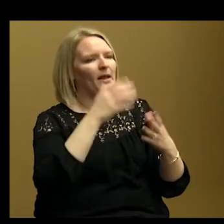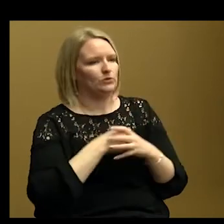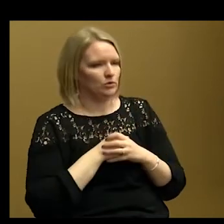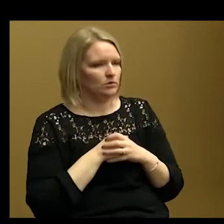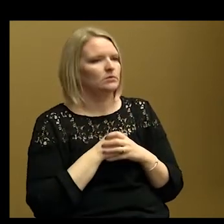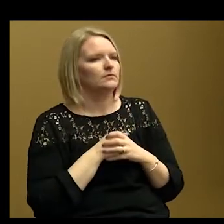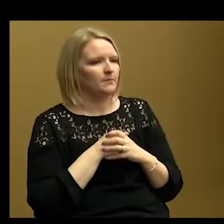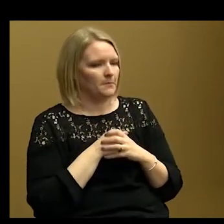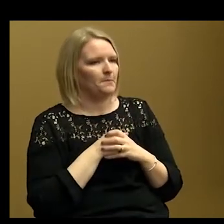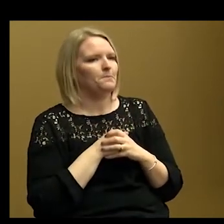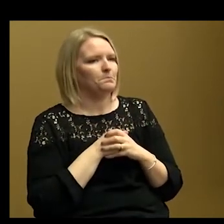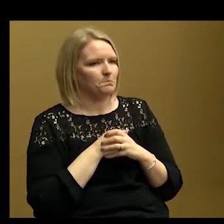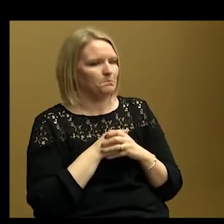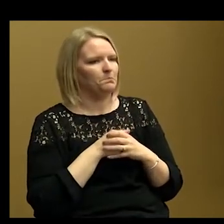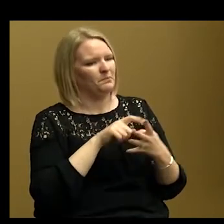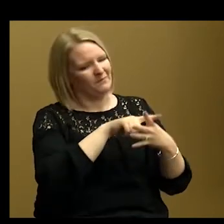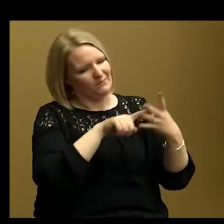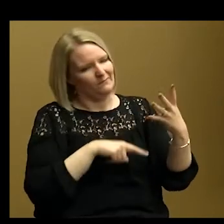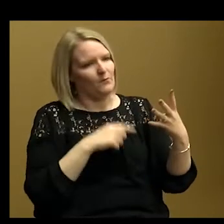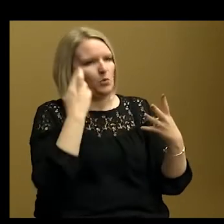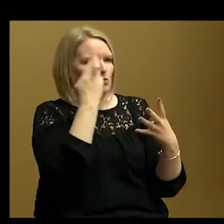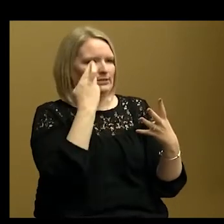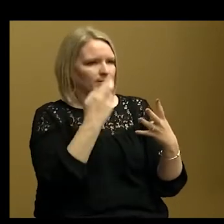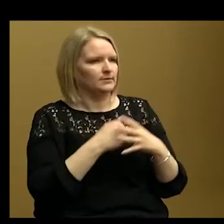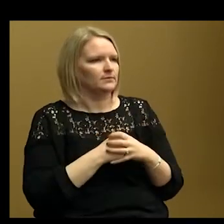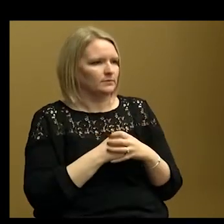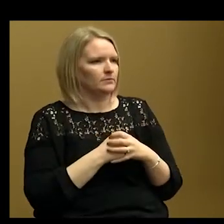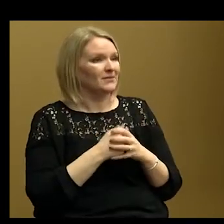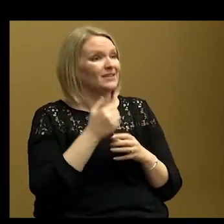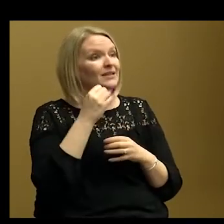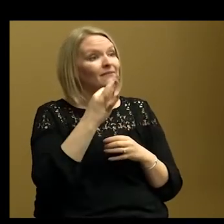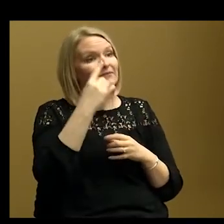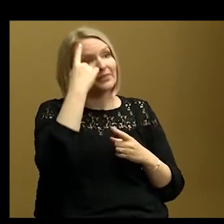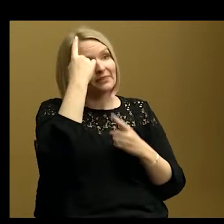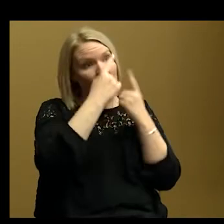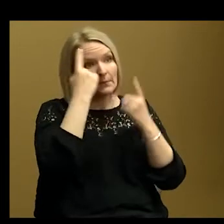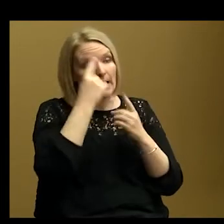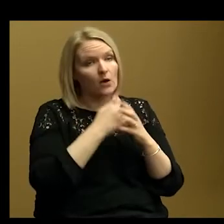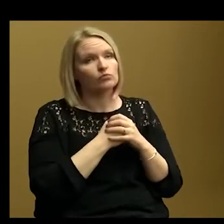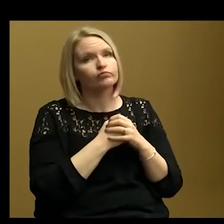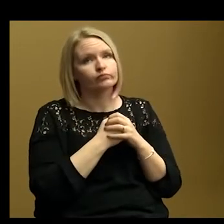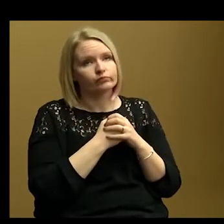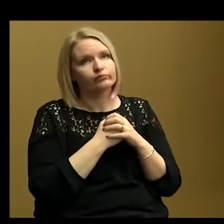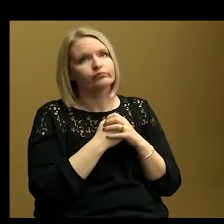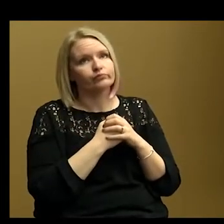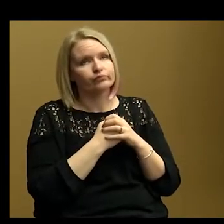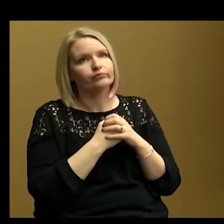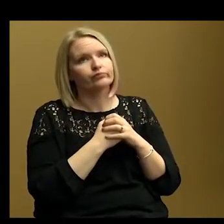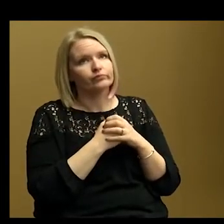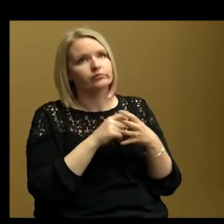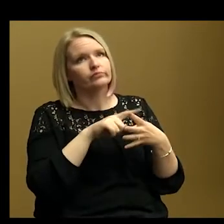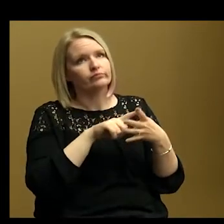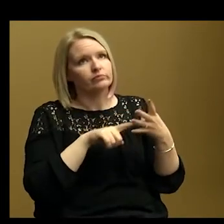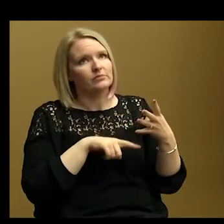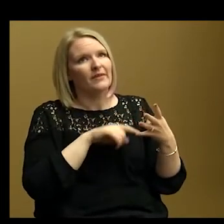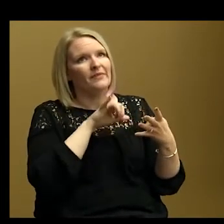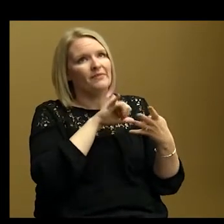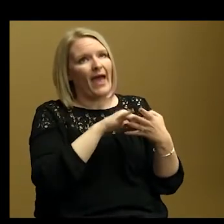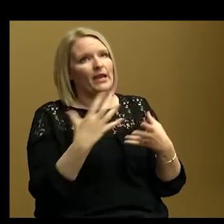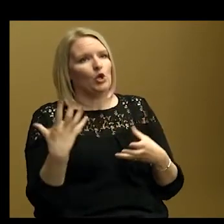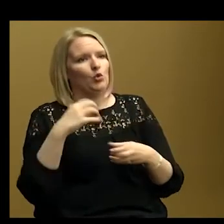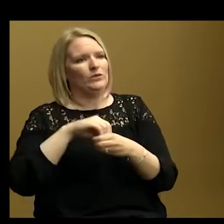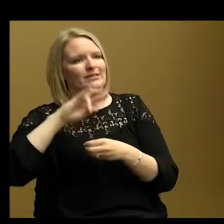information. So those are the 4, and if you think about it, it also covers the 7 levels